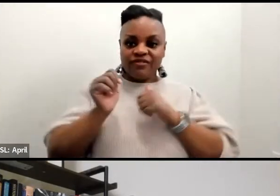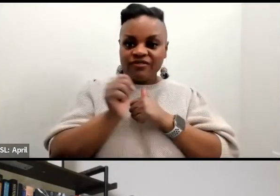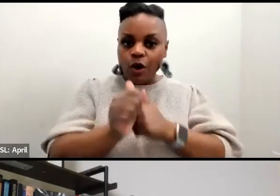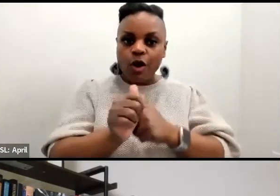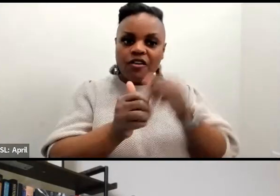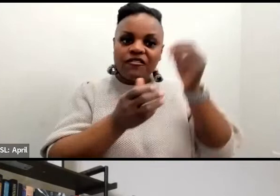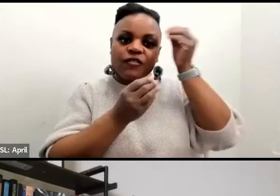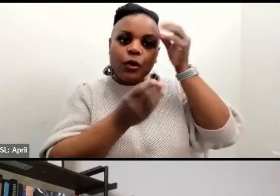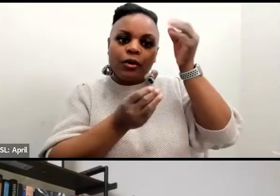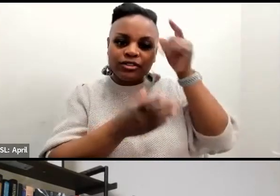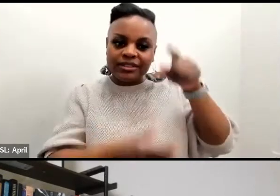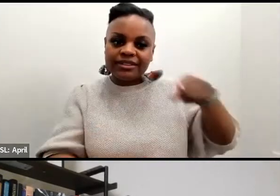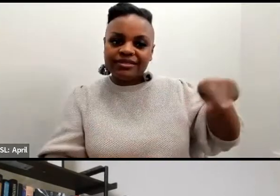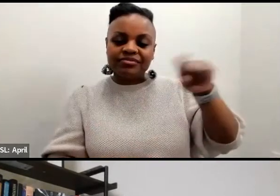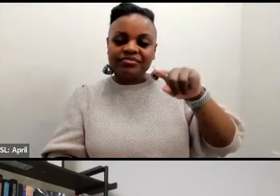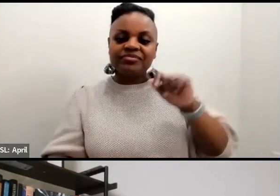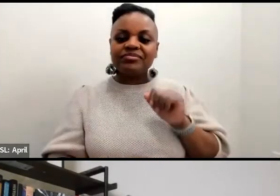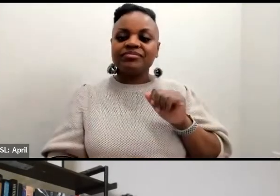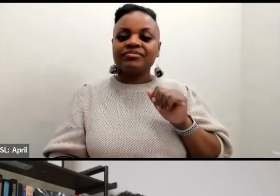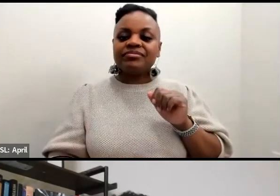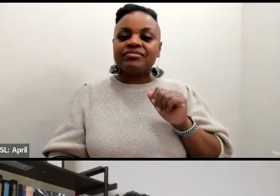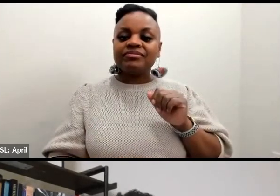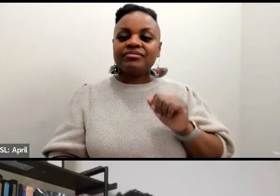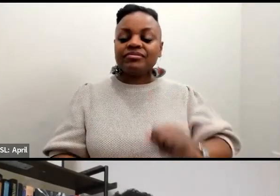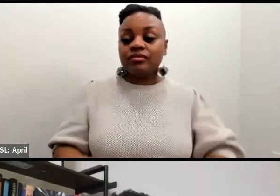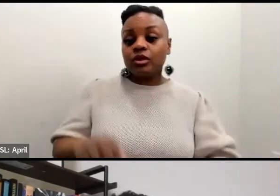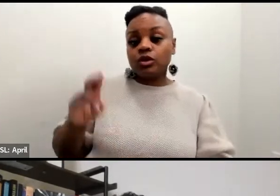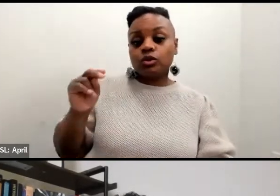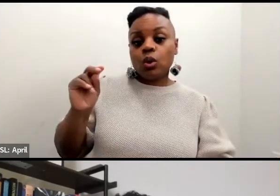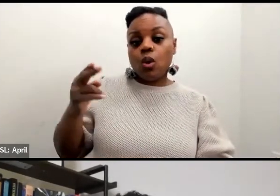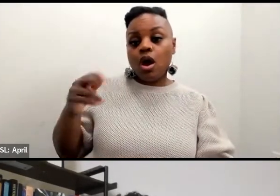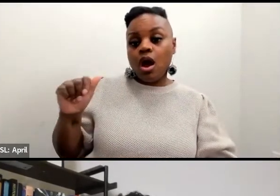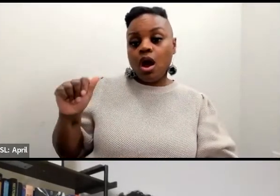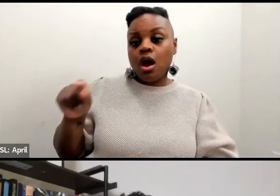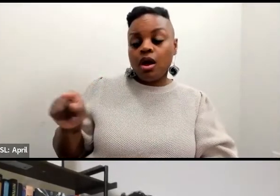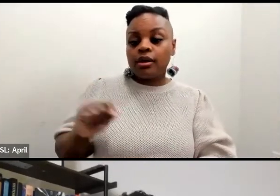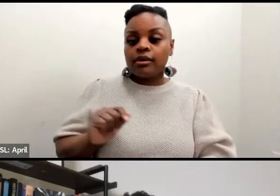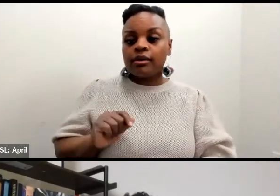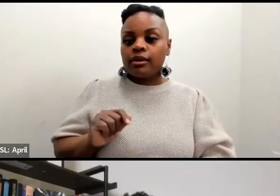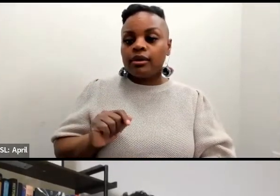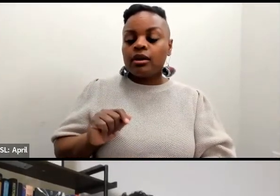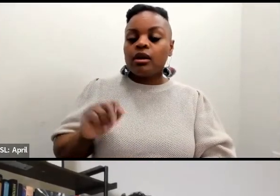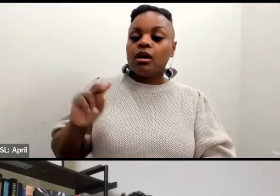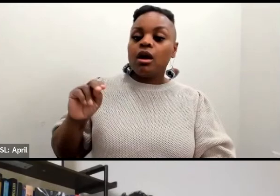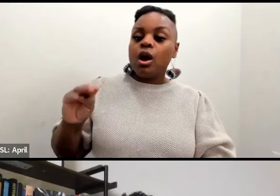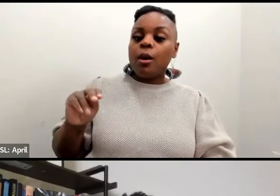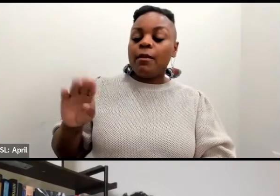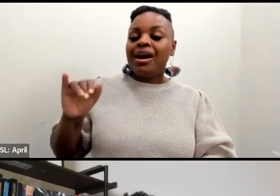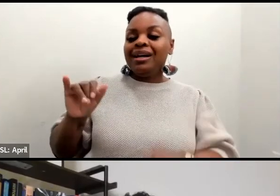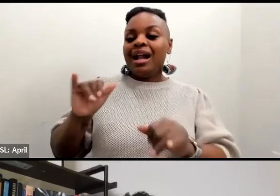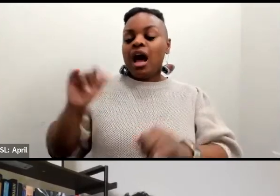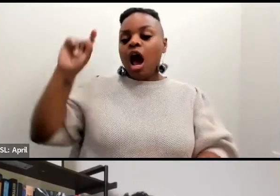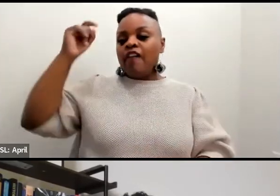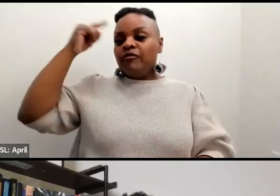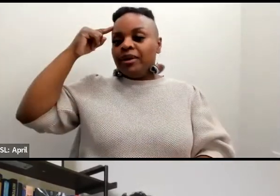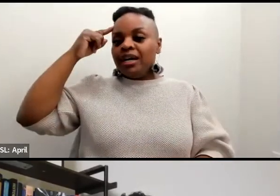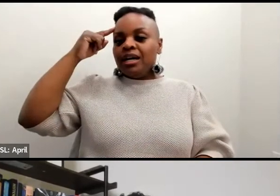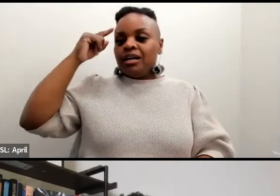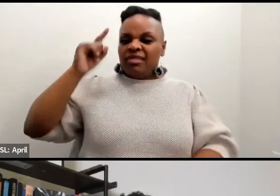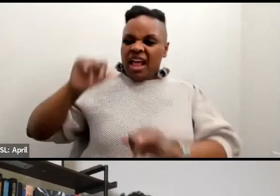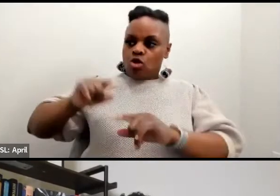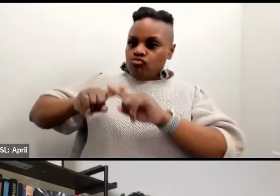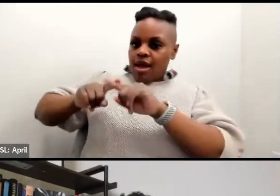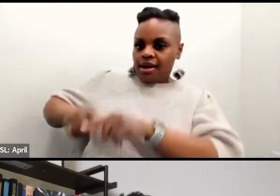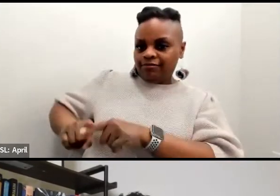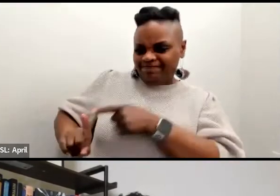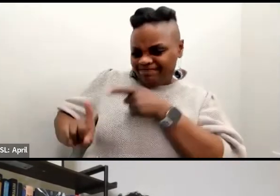I think the Brotherhood, just like the regime, usually relied on some sort of foundational moments, like when the prayer leaders face the crowds.